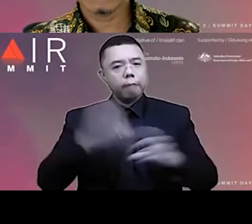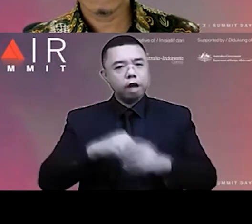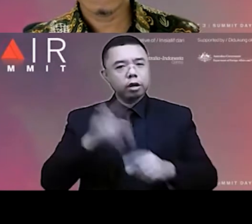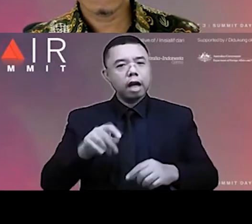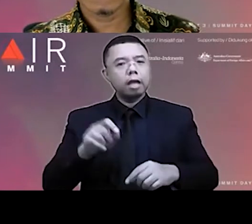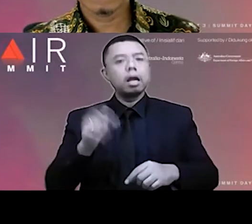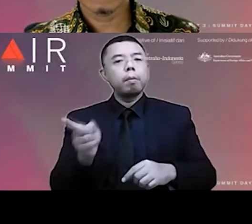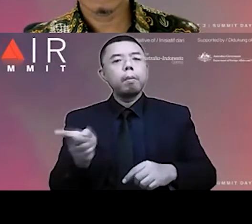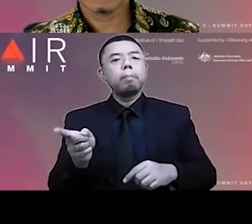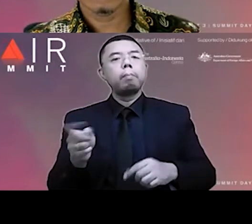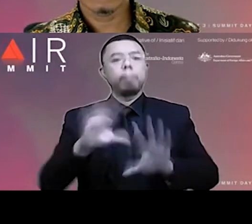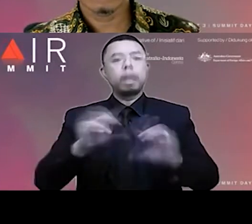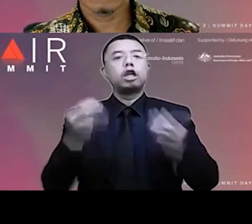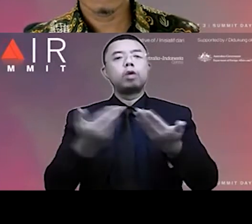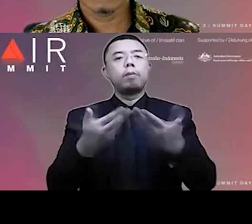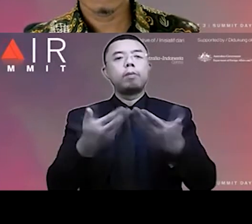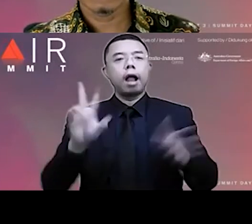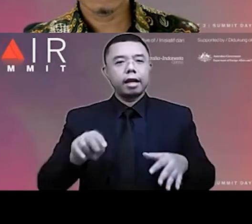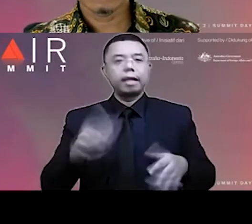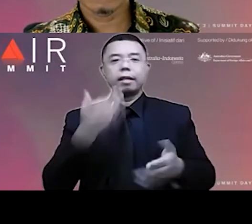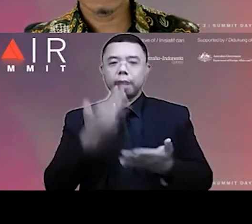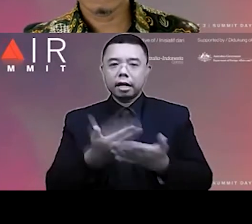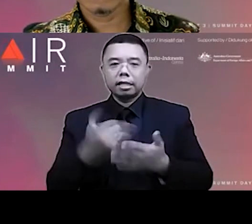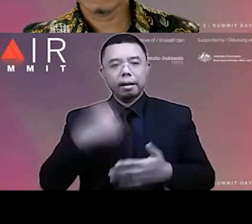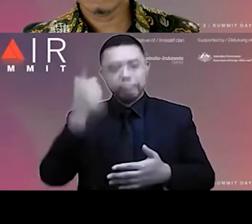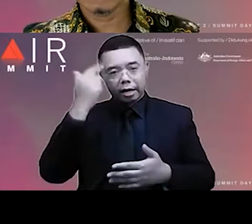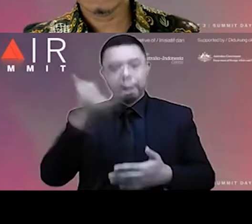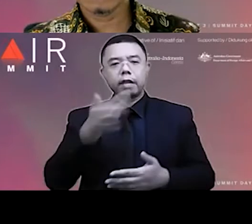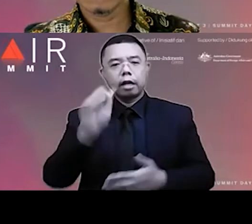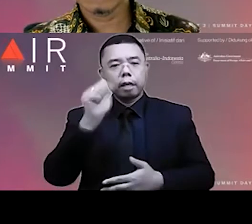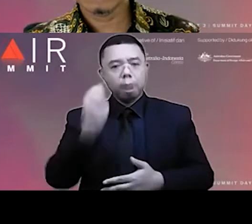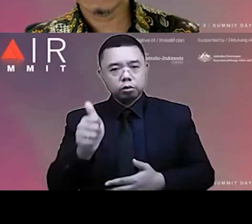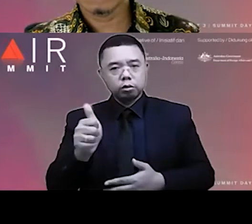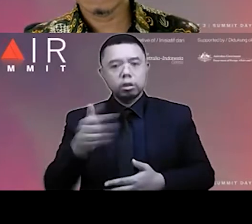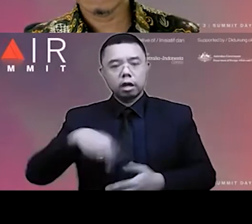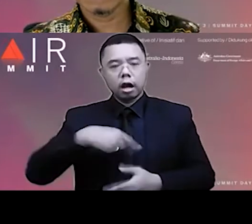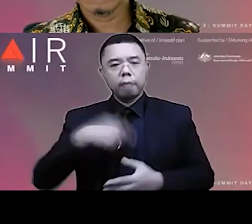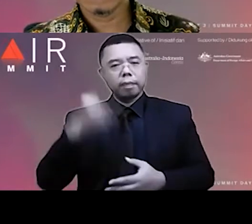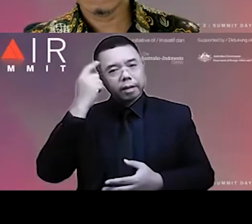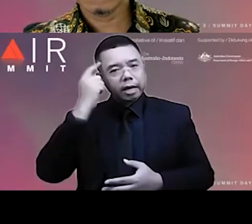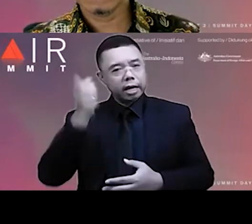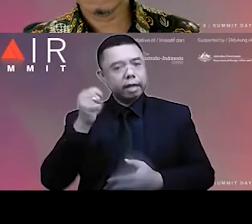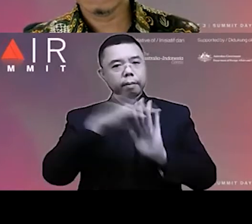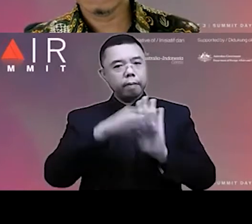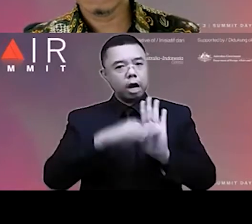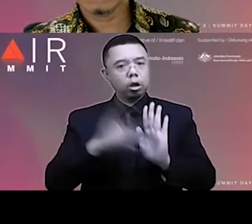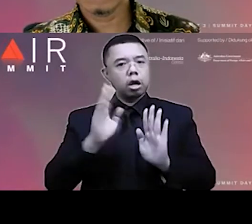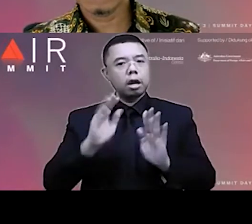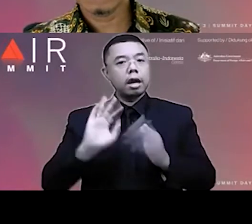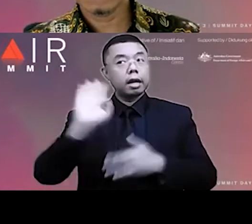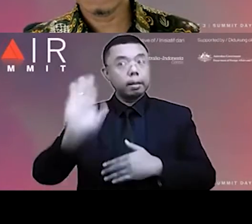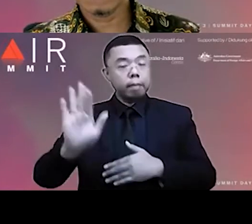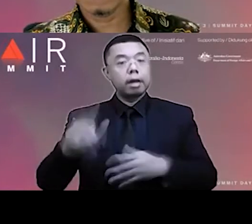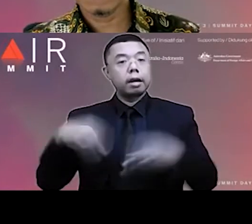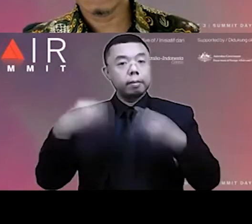that's a good question. Yes, we do think the policies that's put forward by the government is really what the workers